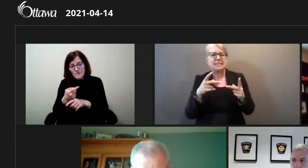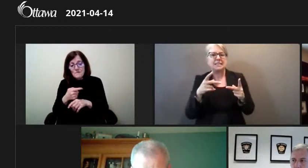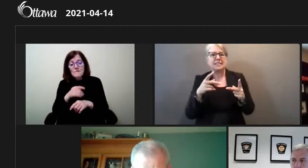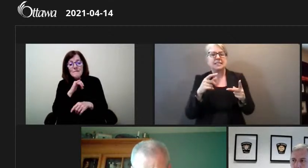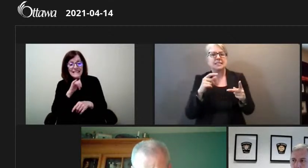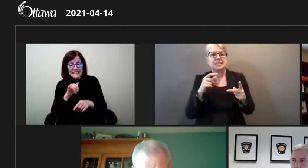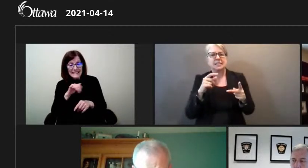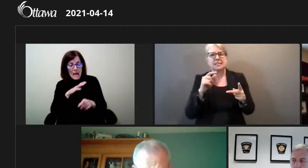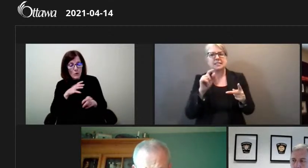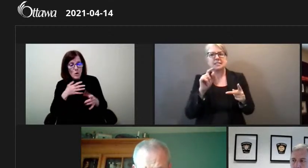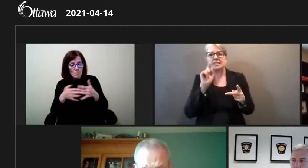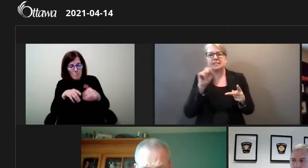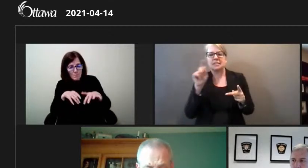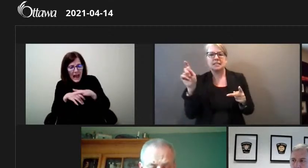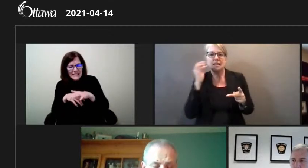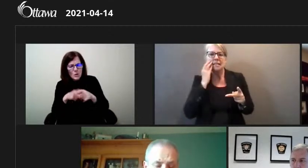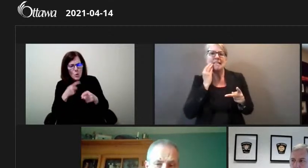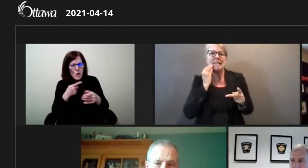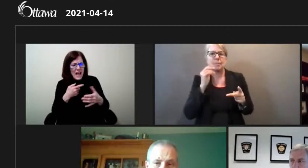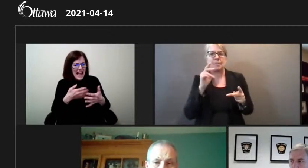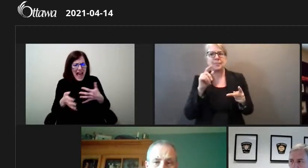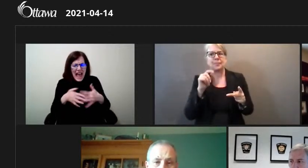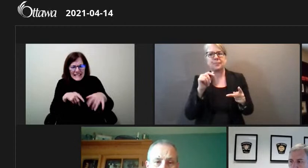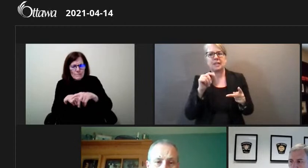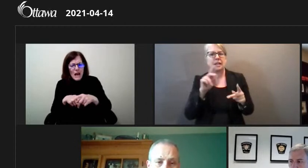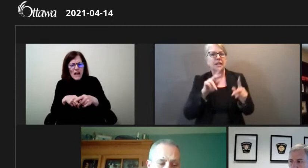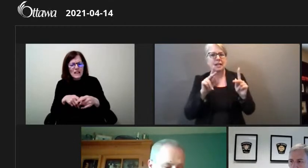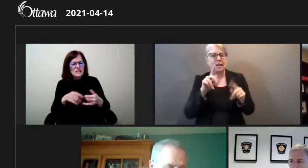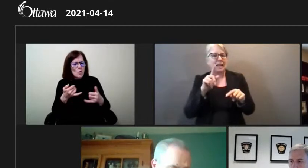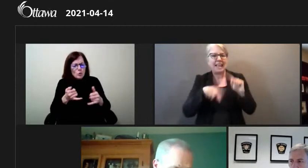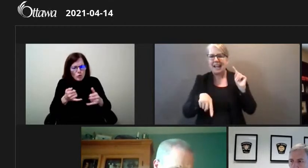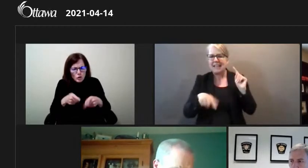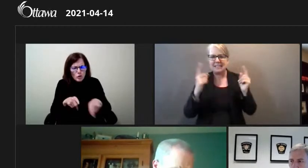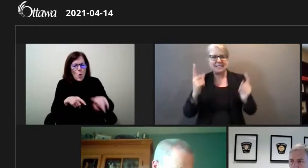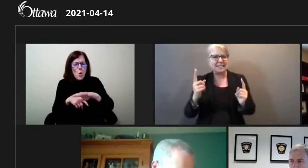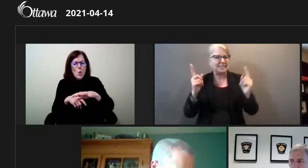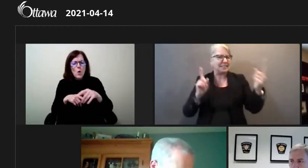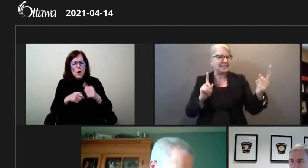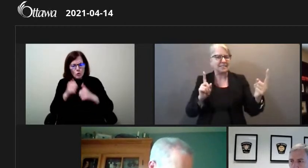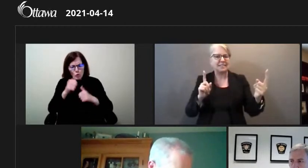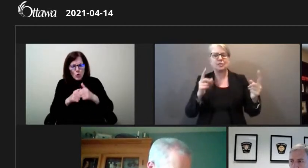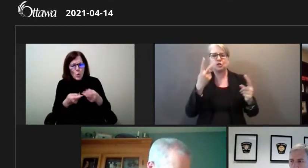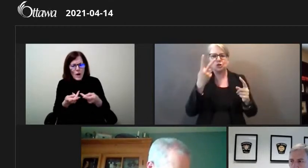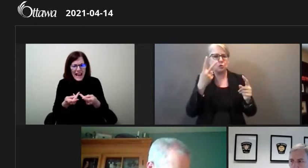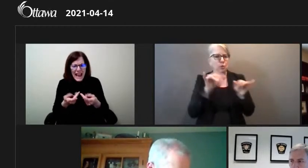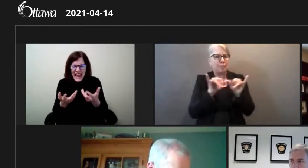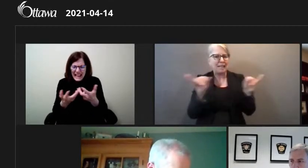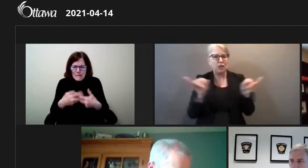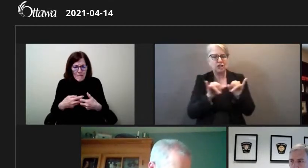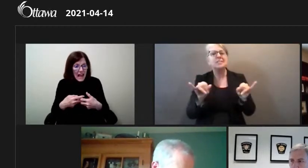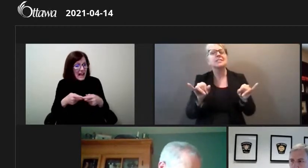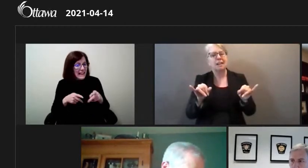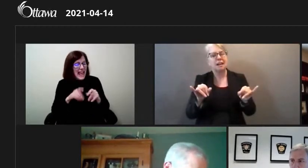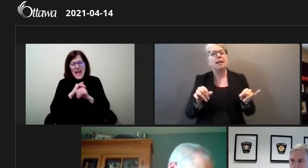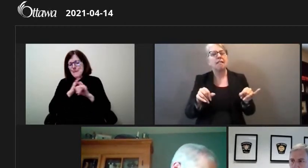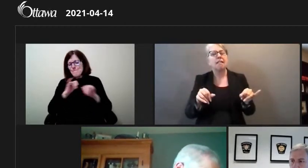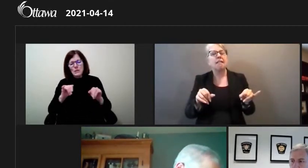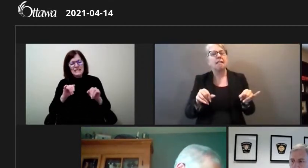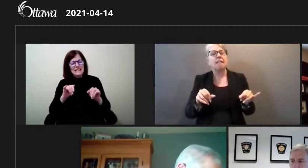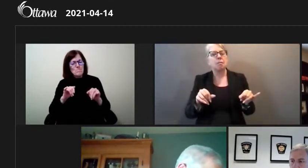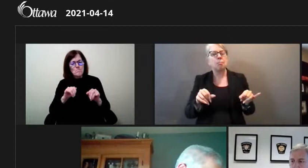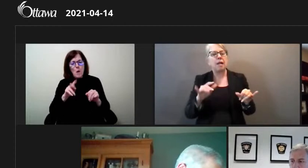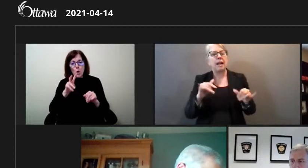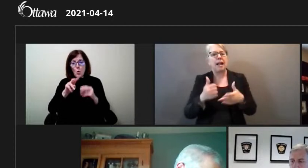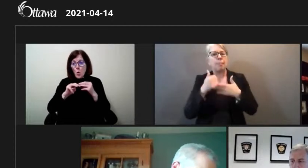within a park or people where people can't keep 2 meter distance, for example. Mm-hmm. That's helpful to just clarify for